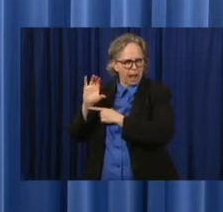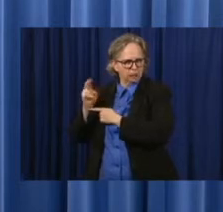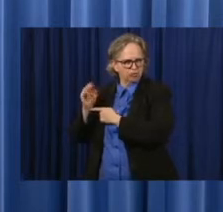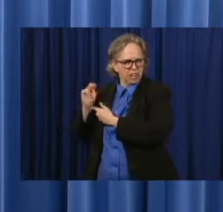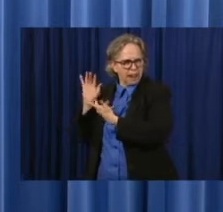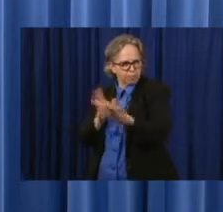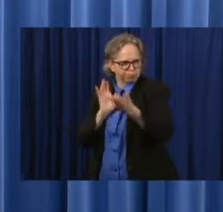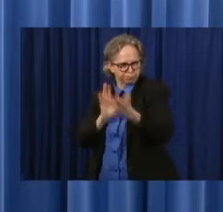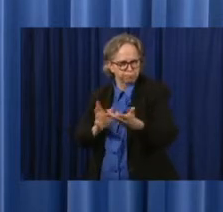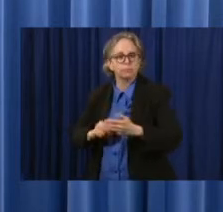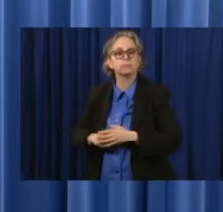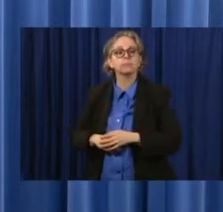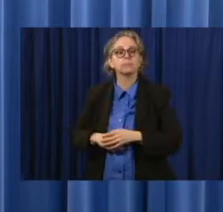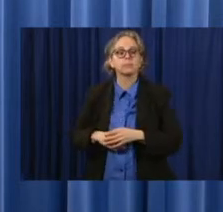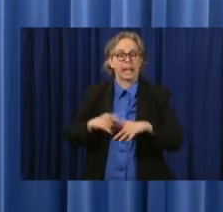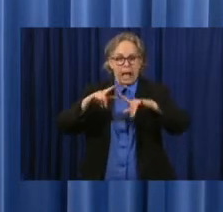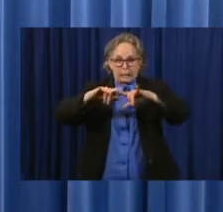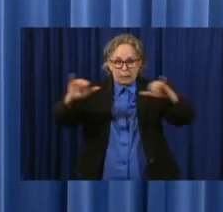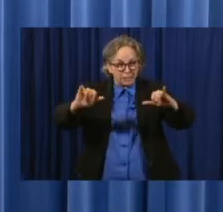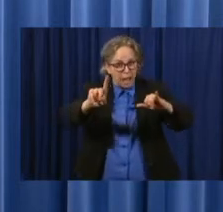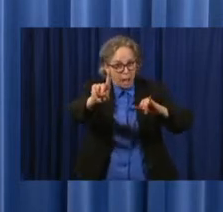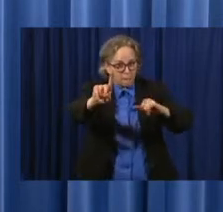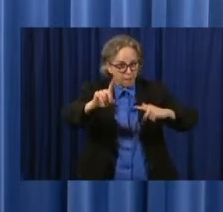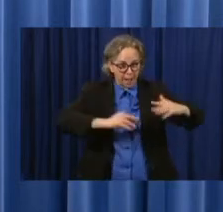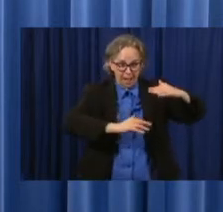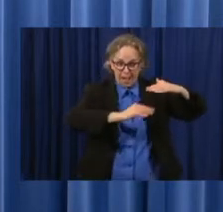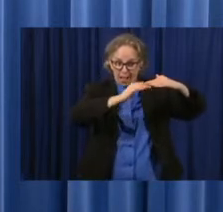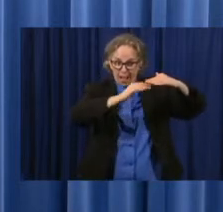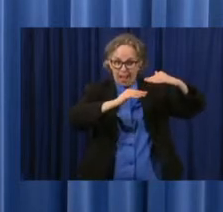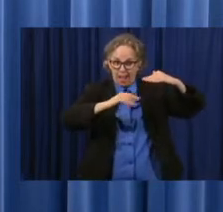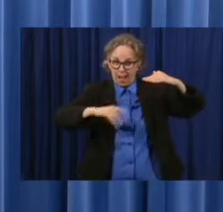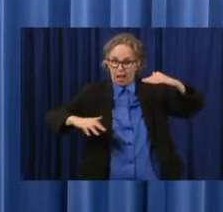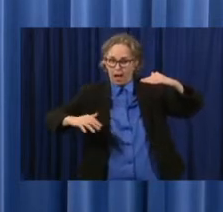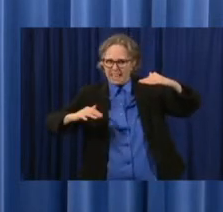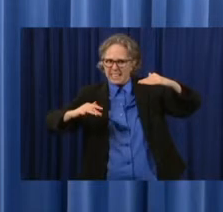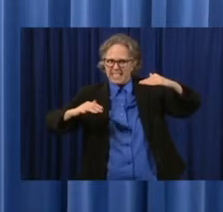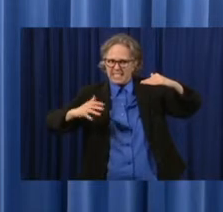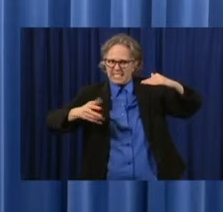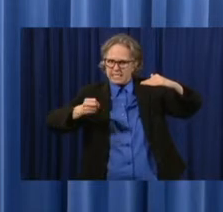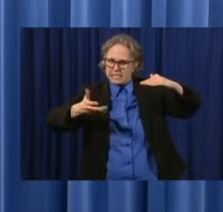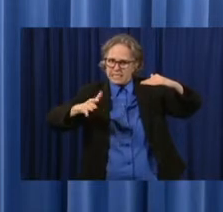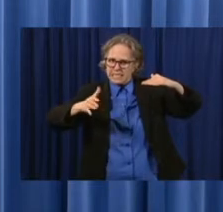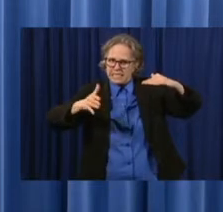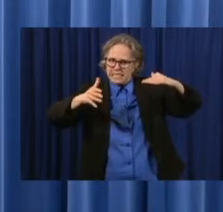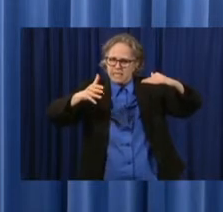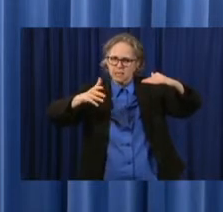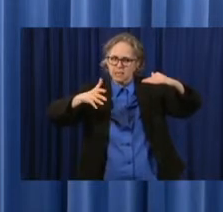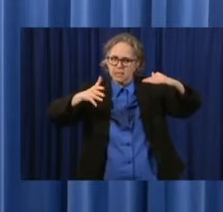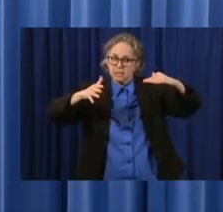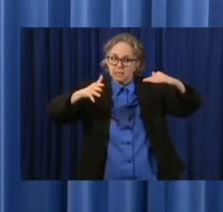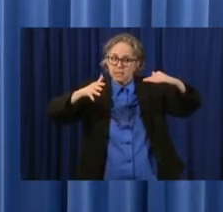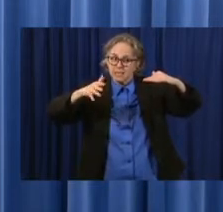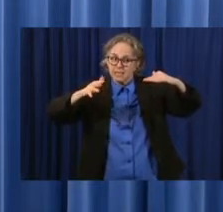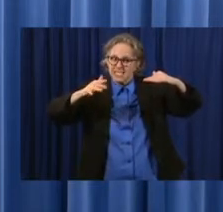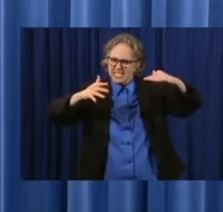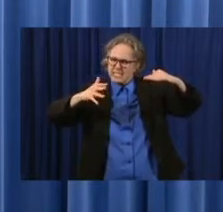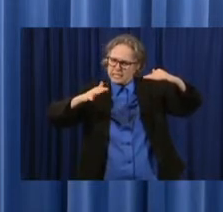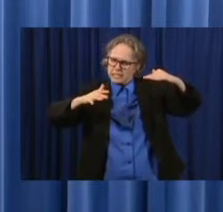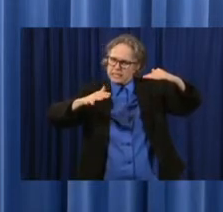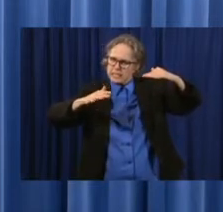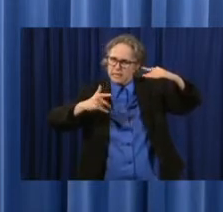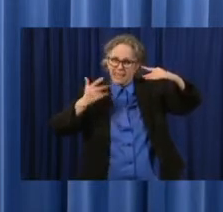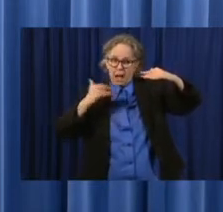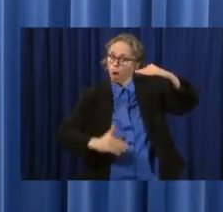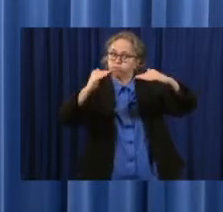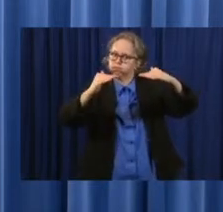same time taking that capacity even higher, because we know we're going to fill this up. We're going to keep going up and up and up and up. But